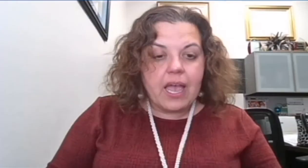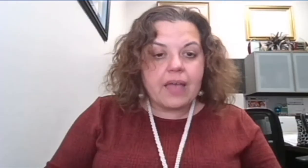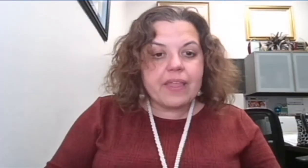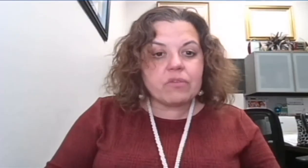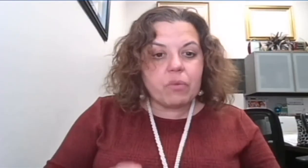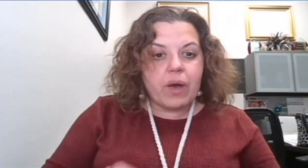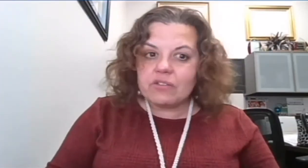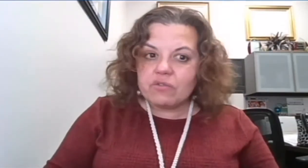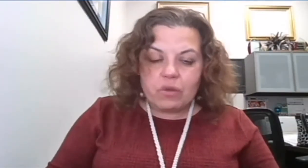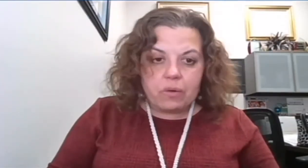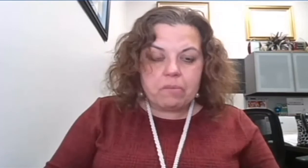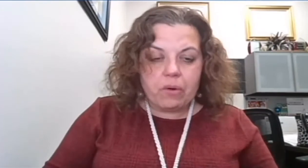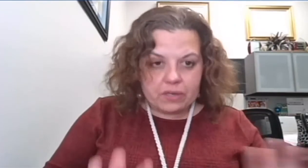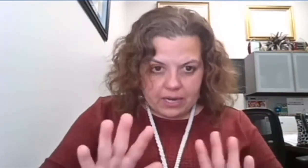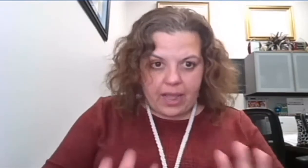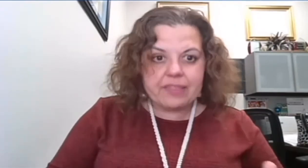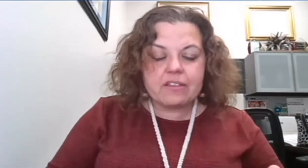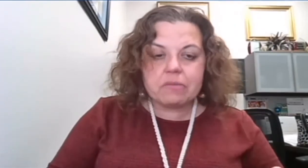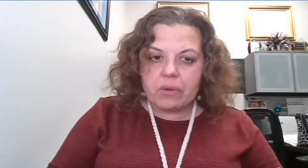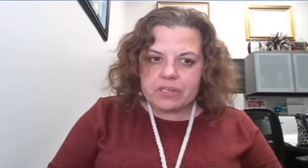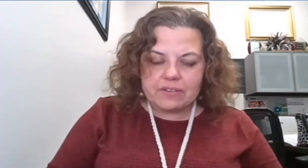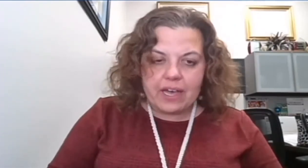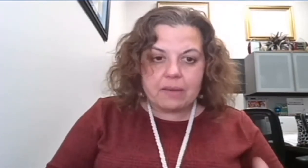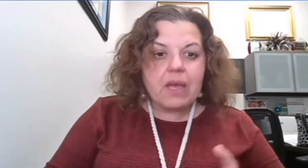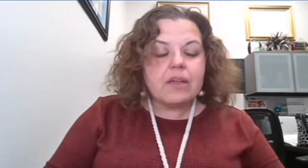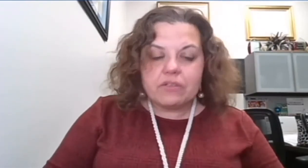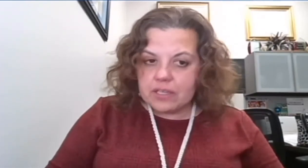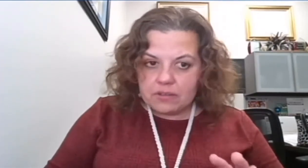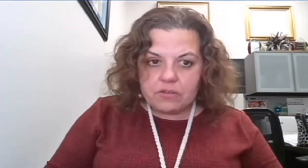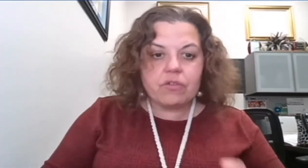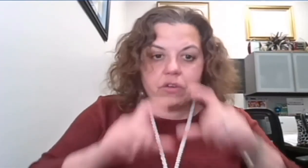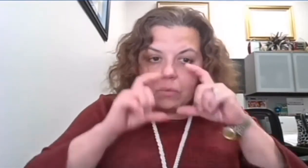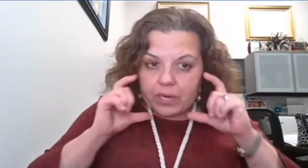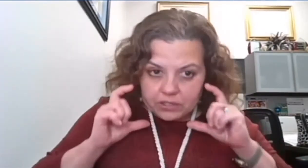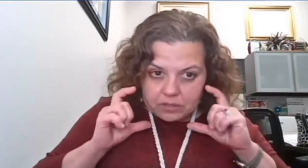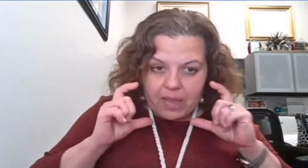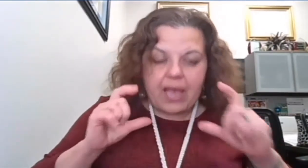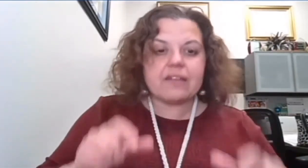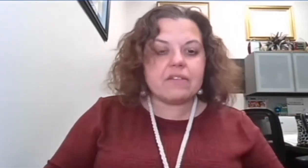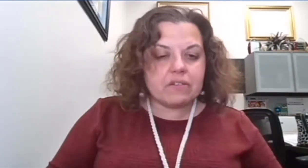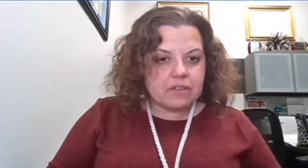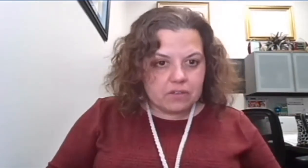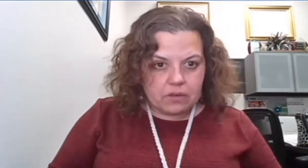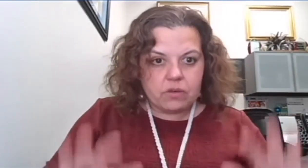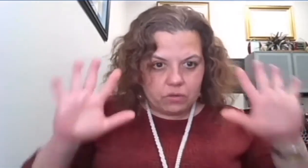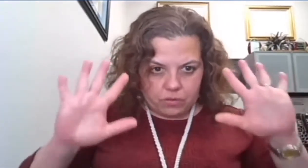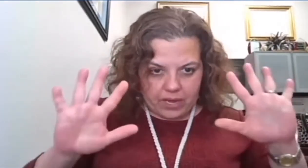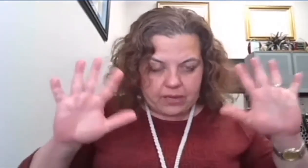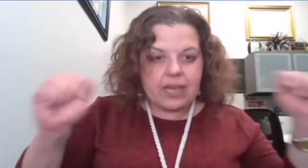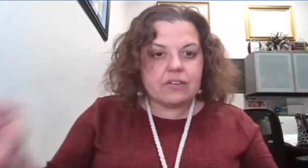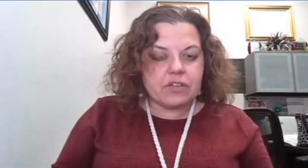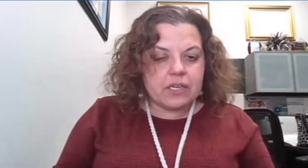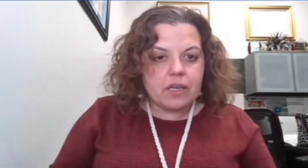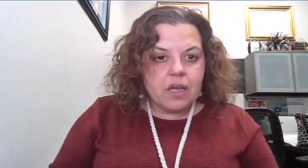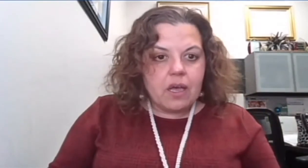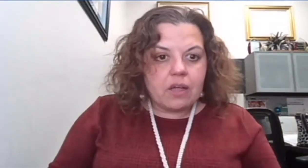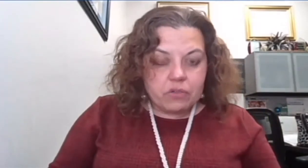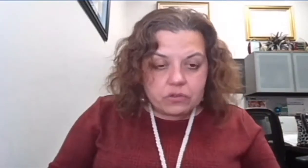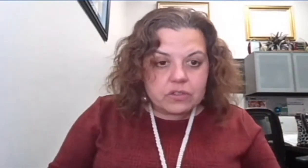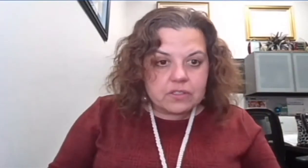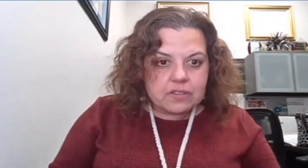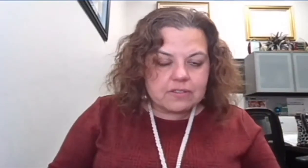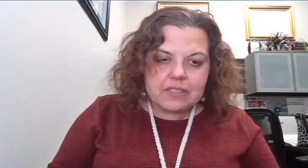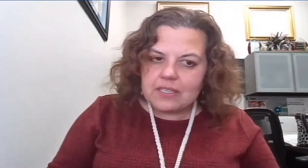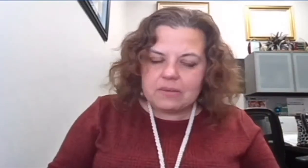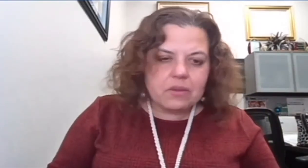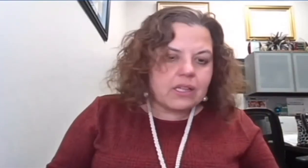night. And that's why it's so important at this point in time to continue to wear your masks, continue to do hand hygiene,